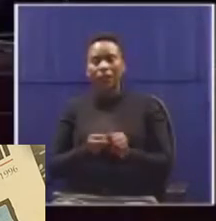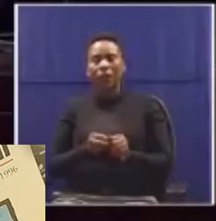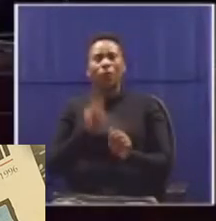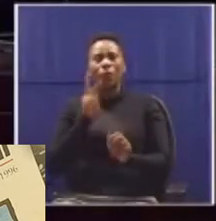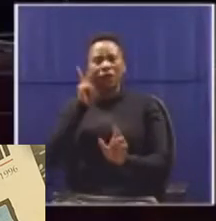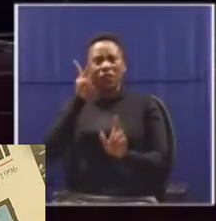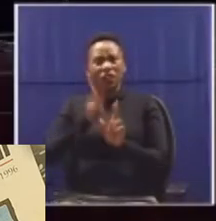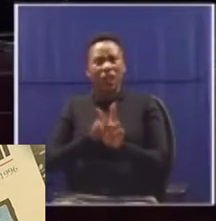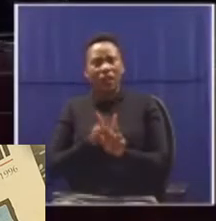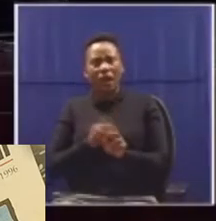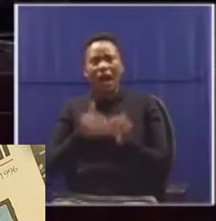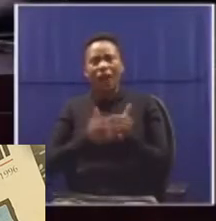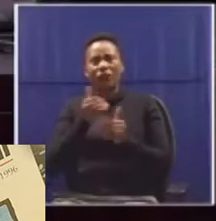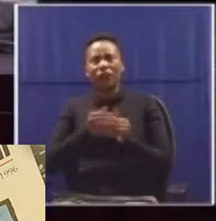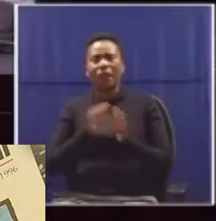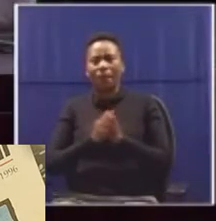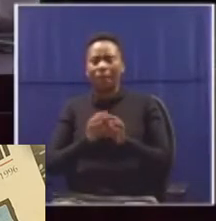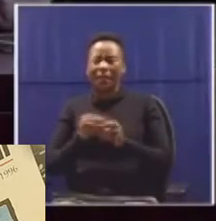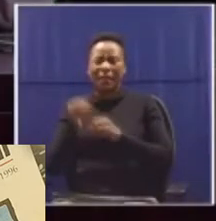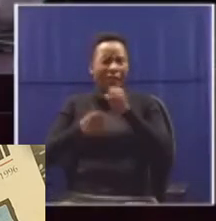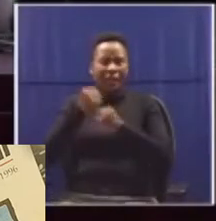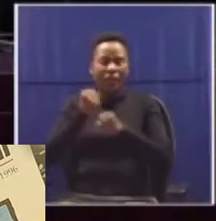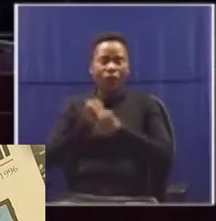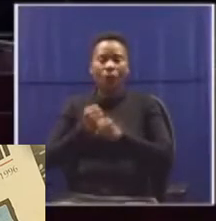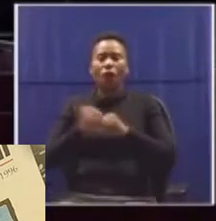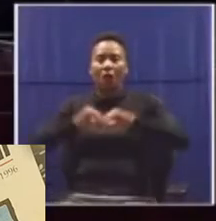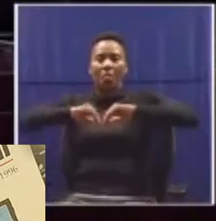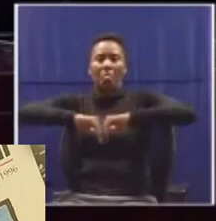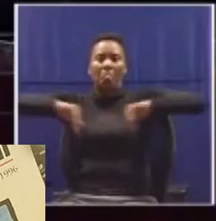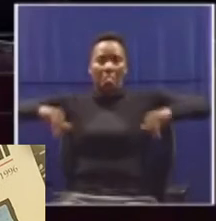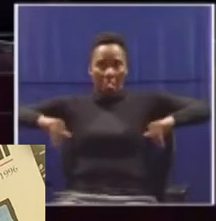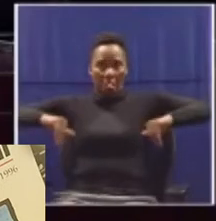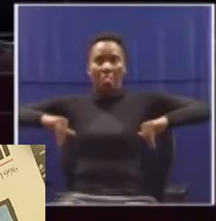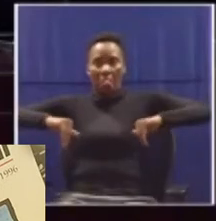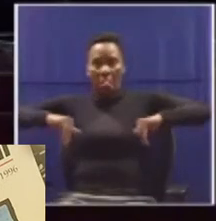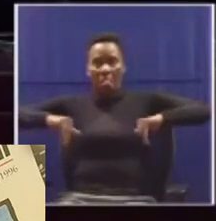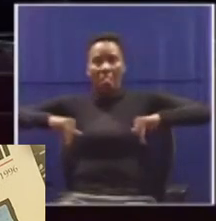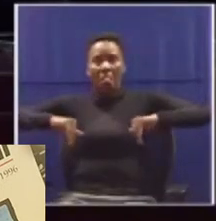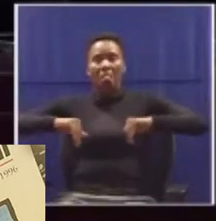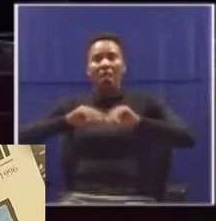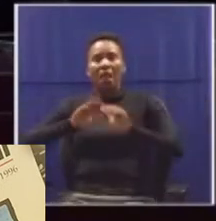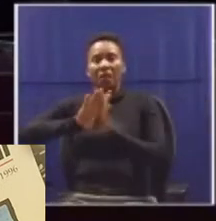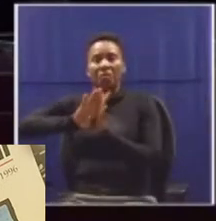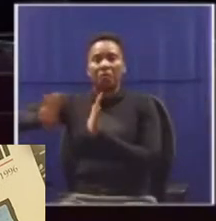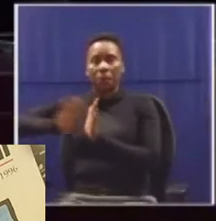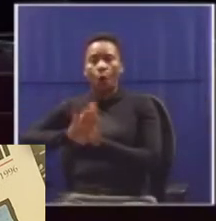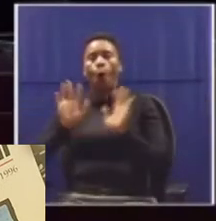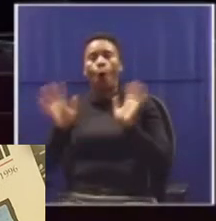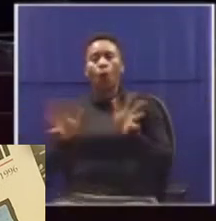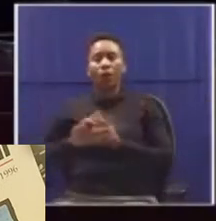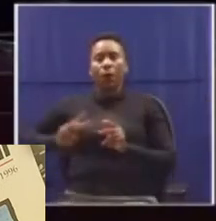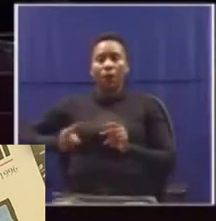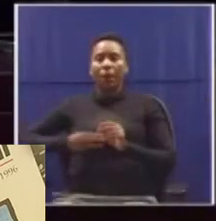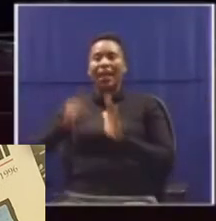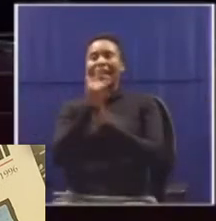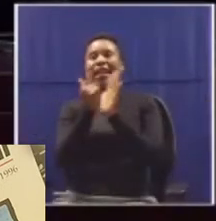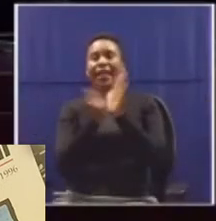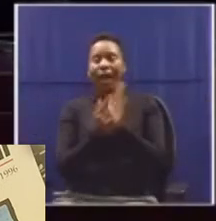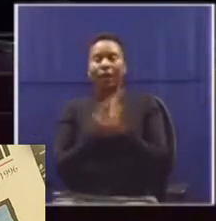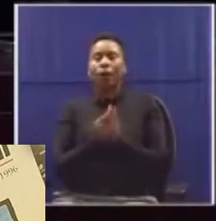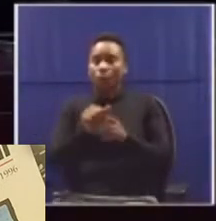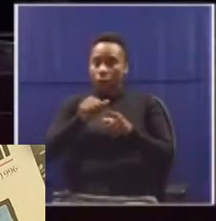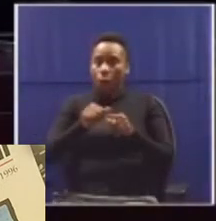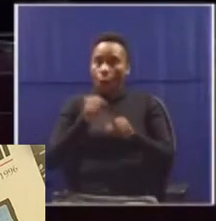after centuries of exclusion and marginalization it was only through the women's legal Practice Act of 1923.